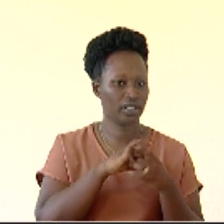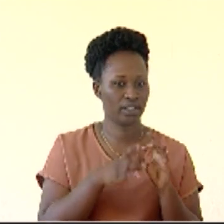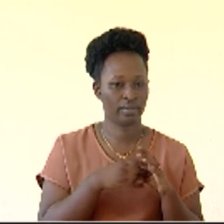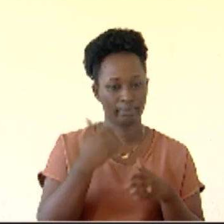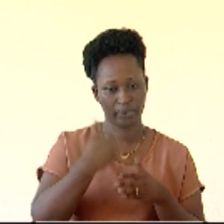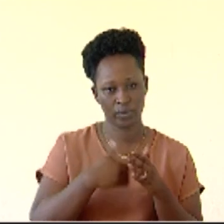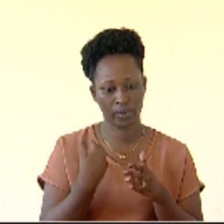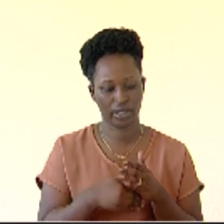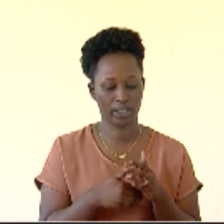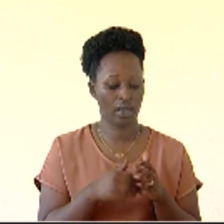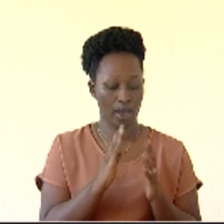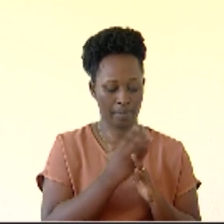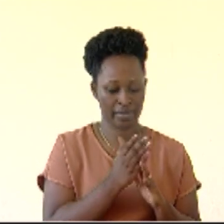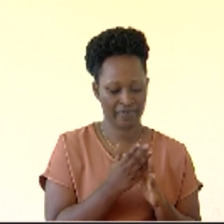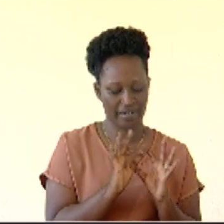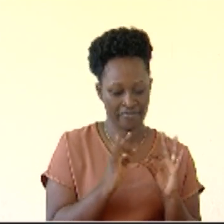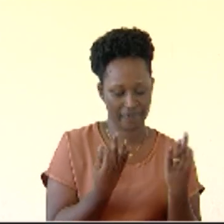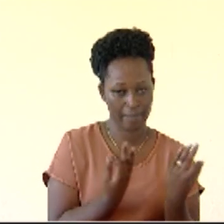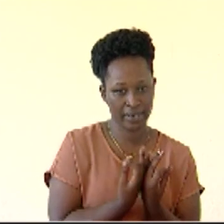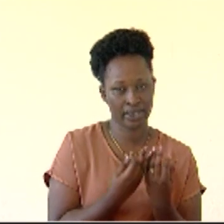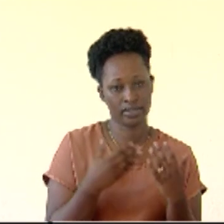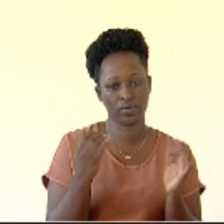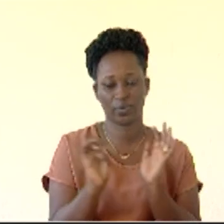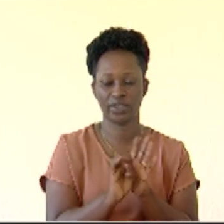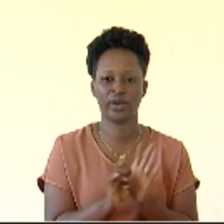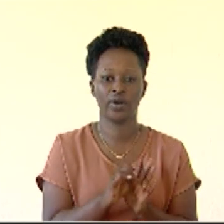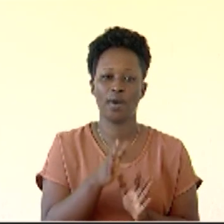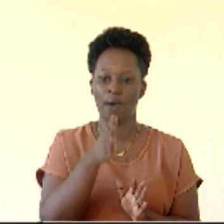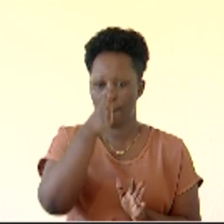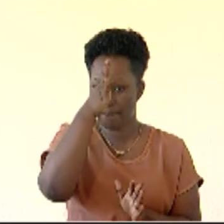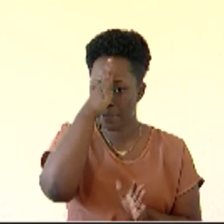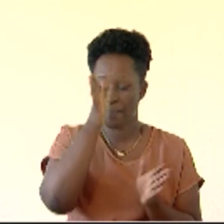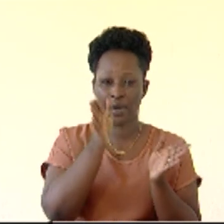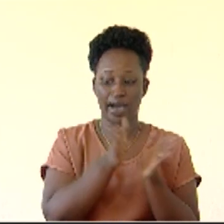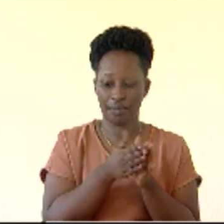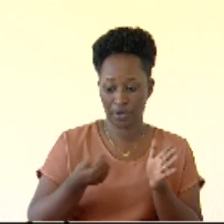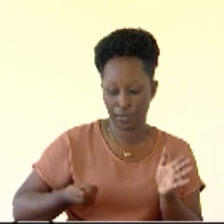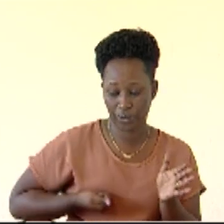families, like father and a daughter, is unacceptable.